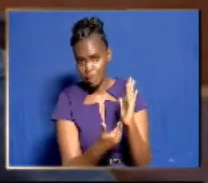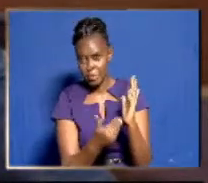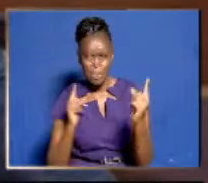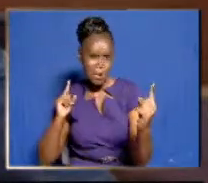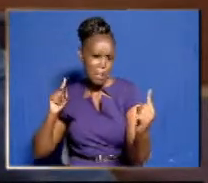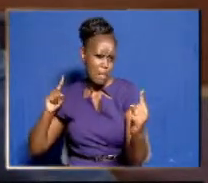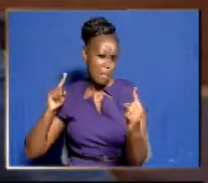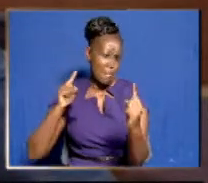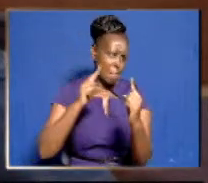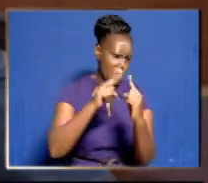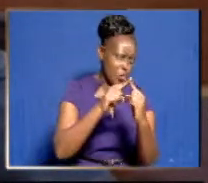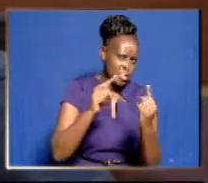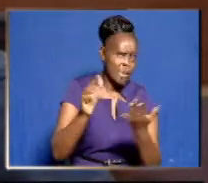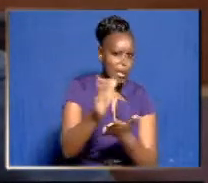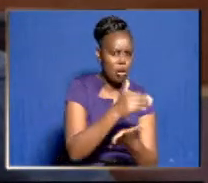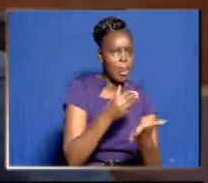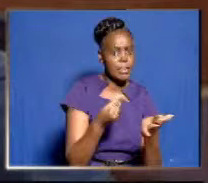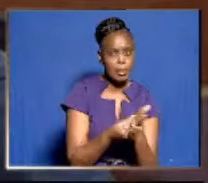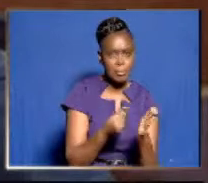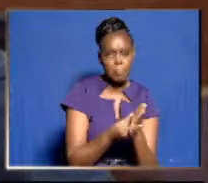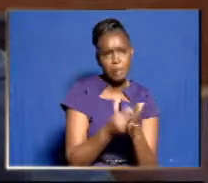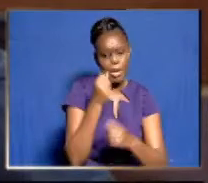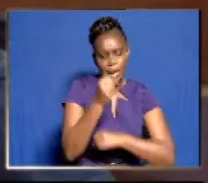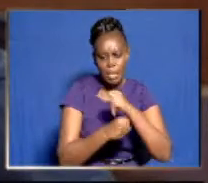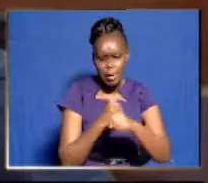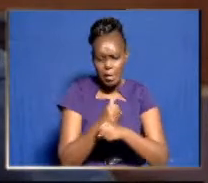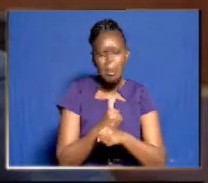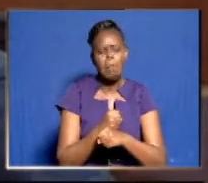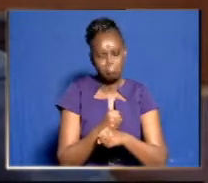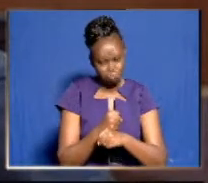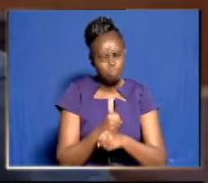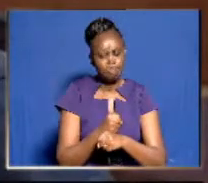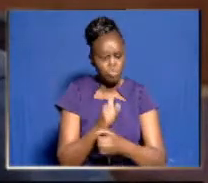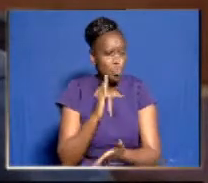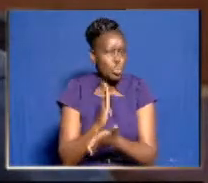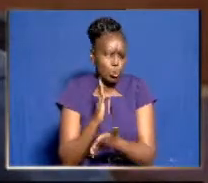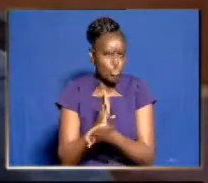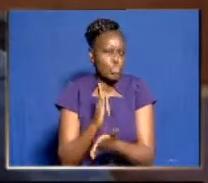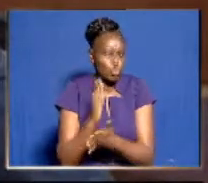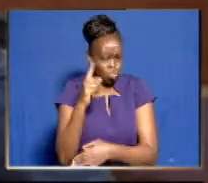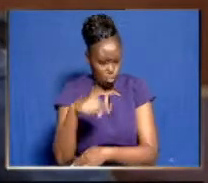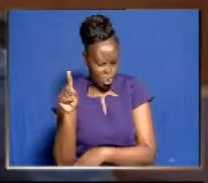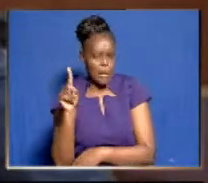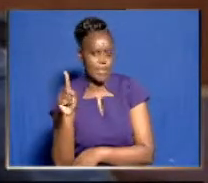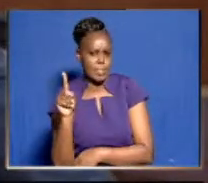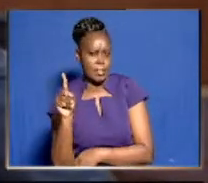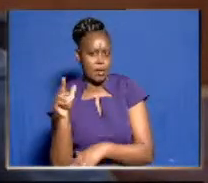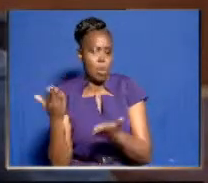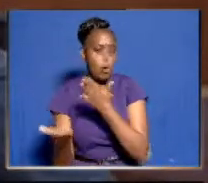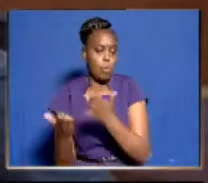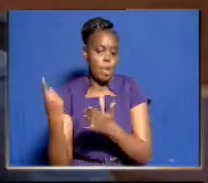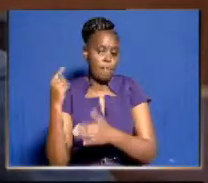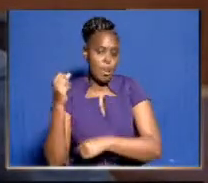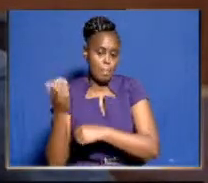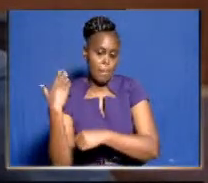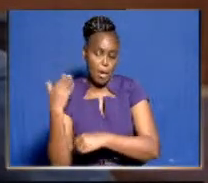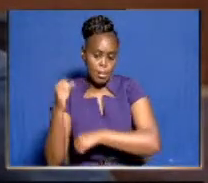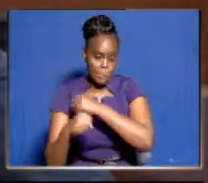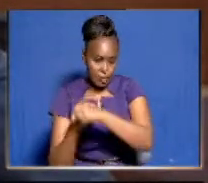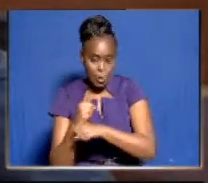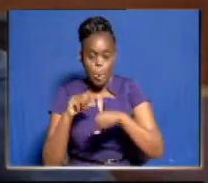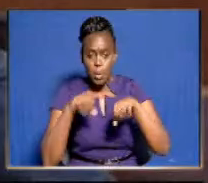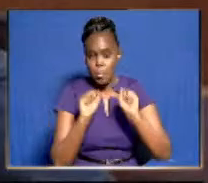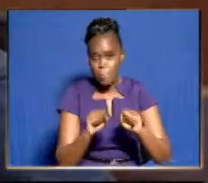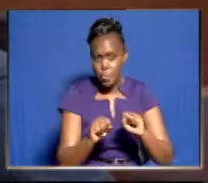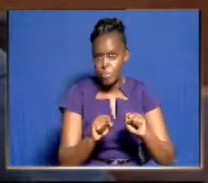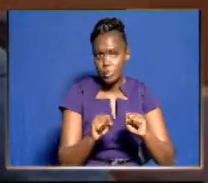revenue for this financial year appear to be more realistic as compared to the past years. And we are likely to